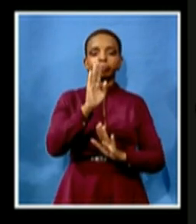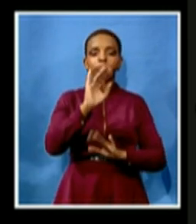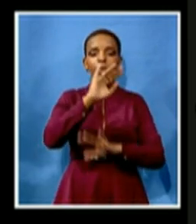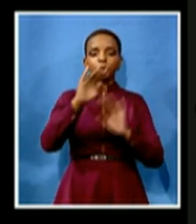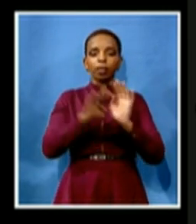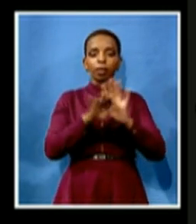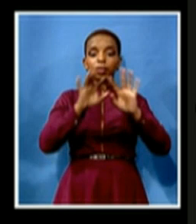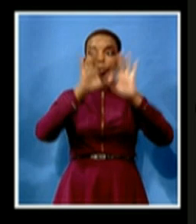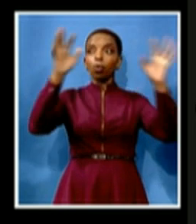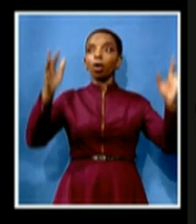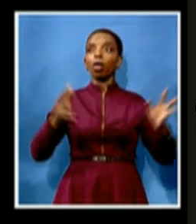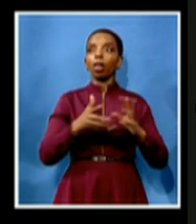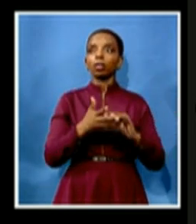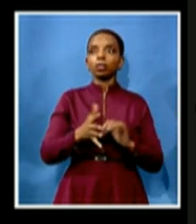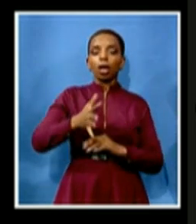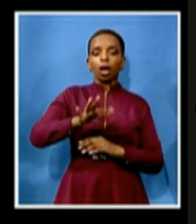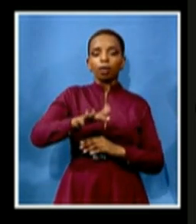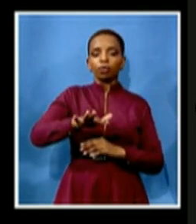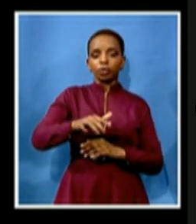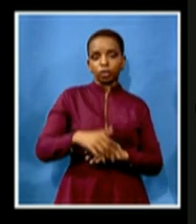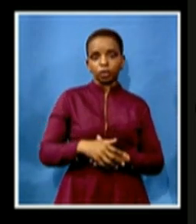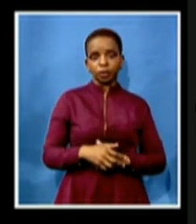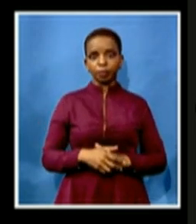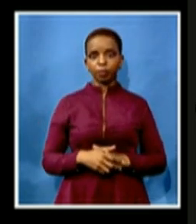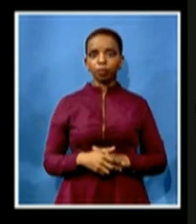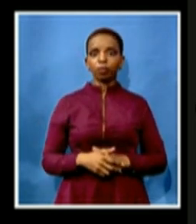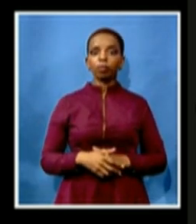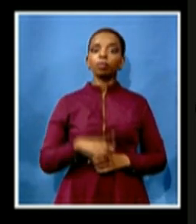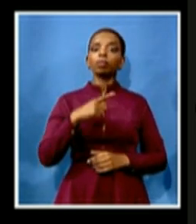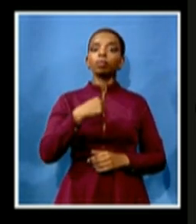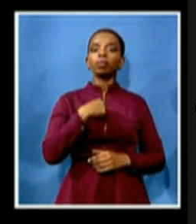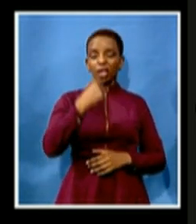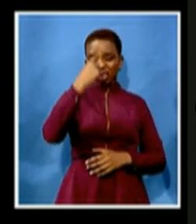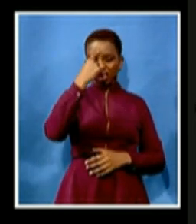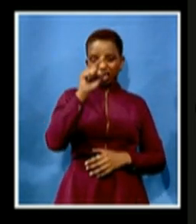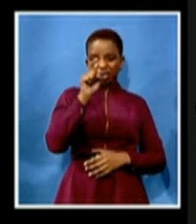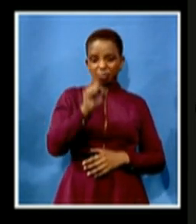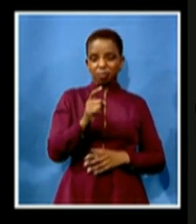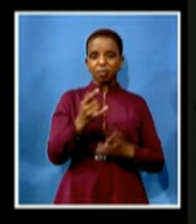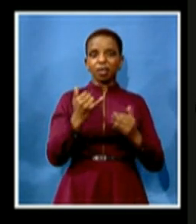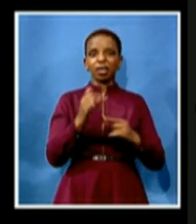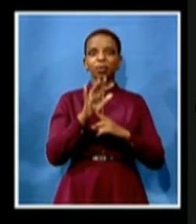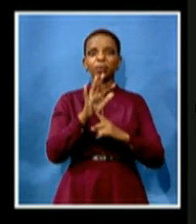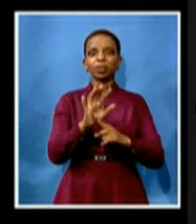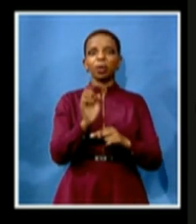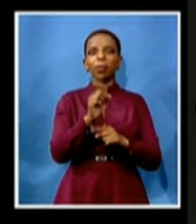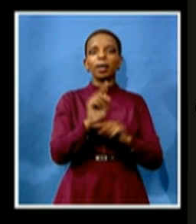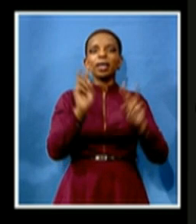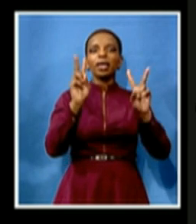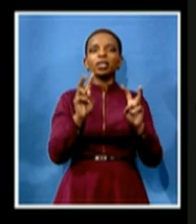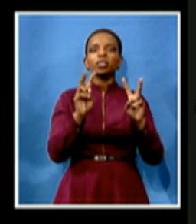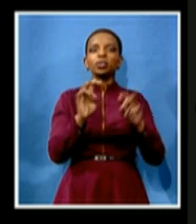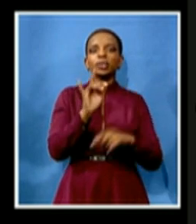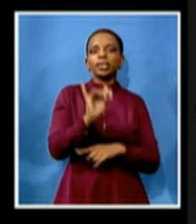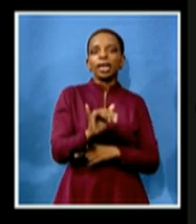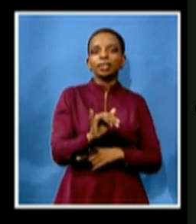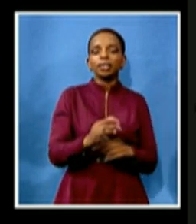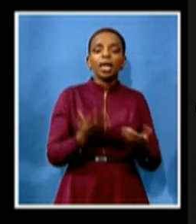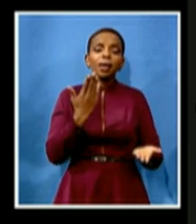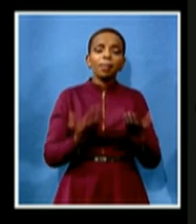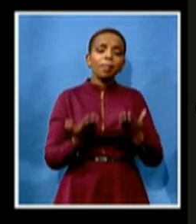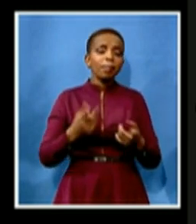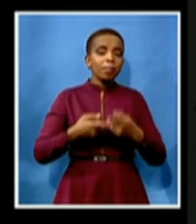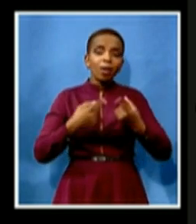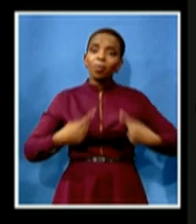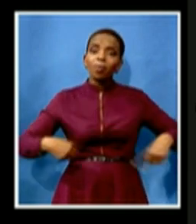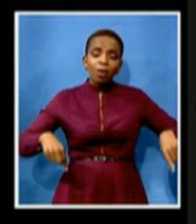it actually illustrates the issues here, that we may not necessarily agree with some of the